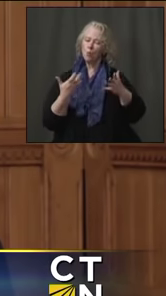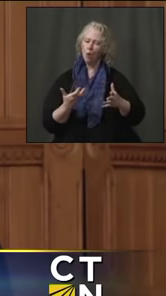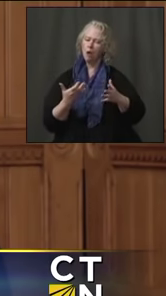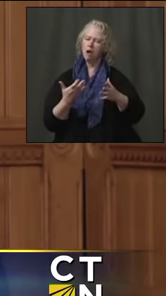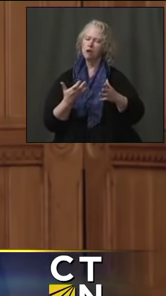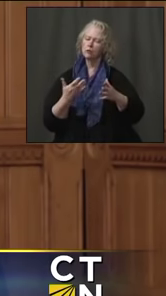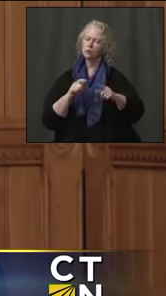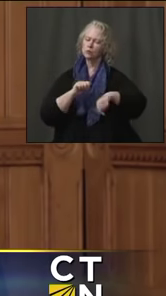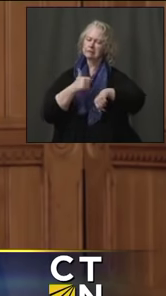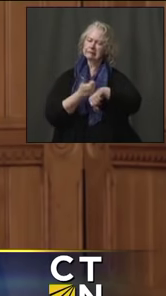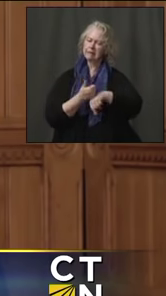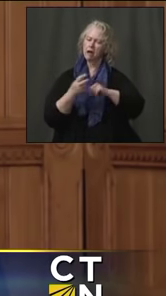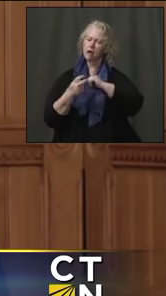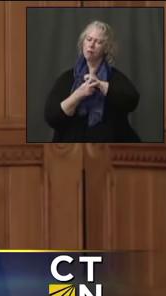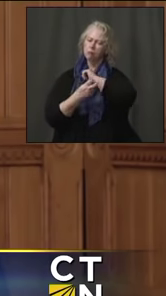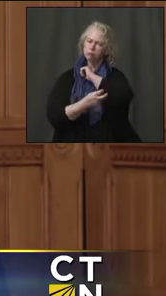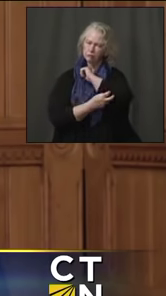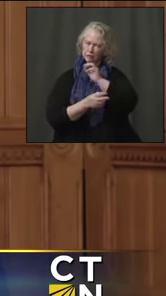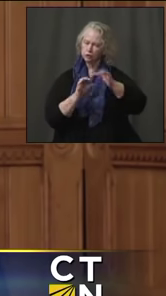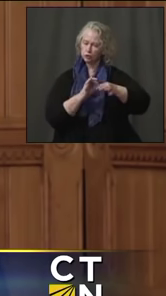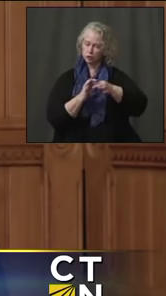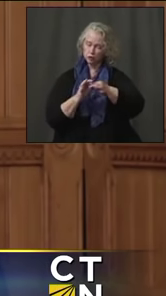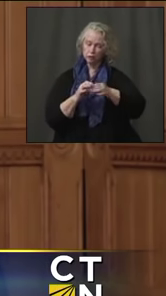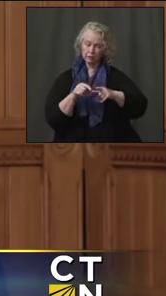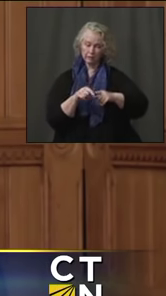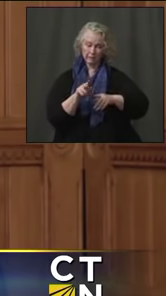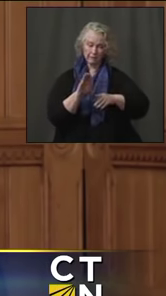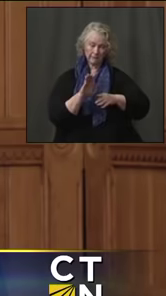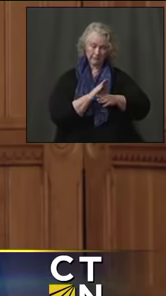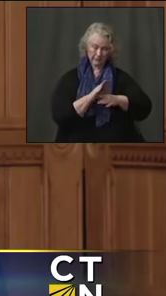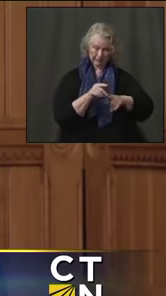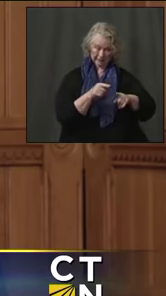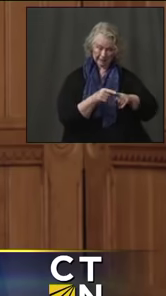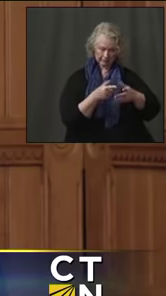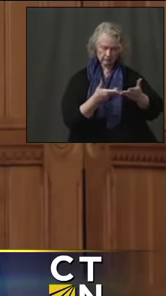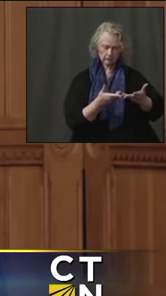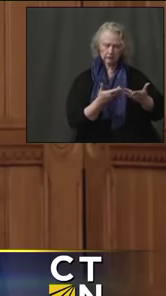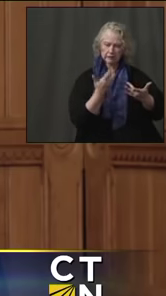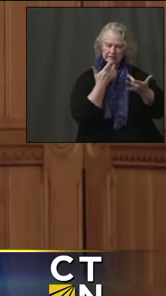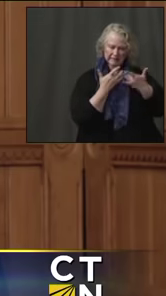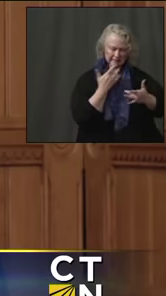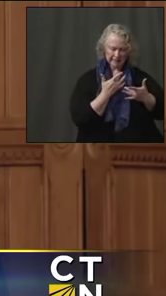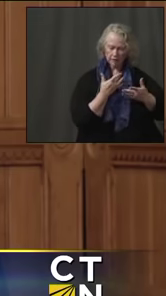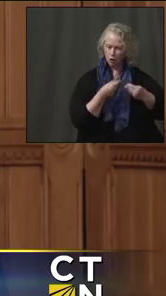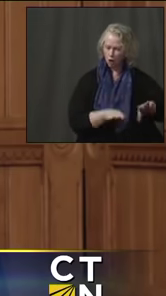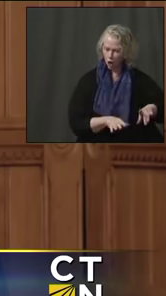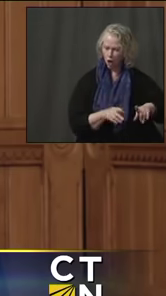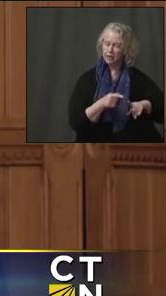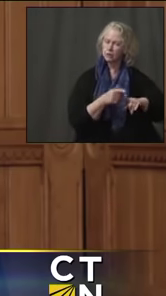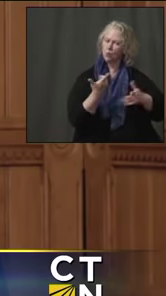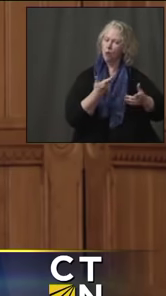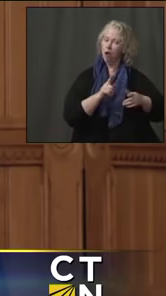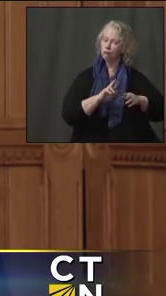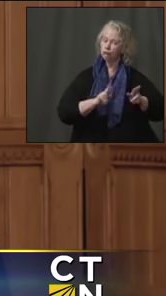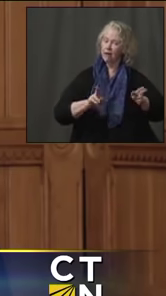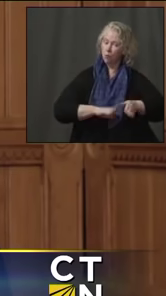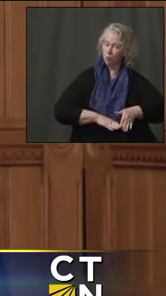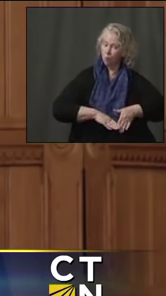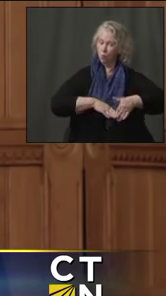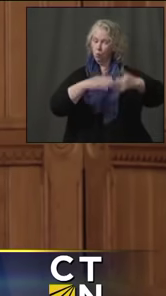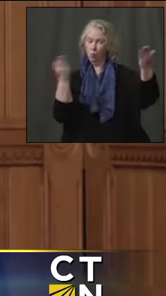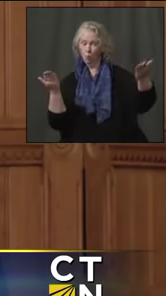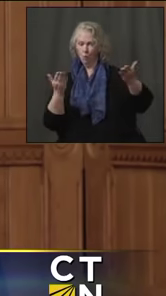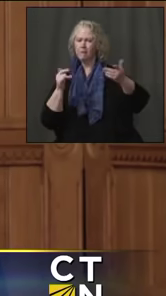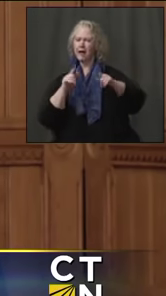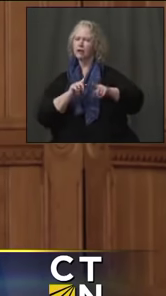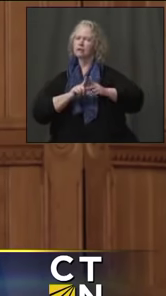bridge the loss for businesses so that they are ready to reopen and rehire, coupled with the Bridge Recovery Program